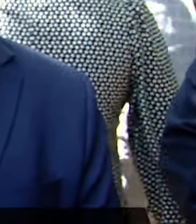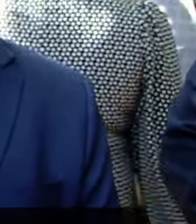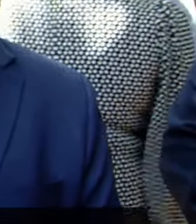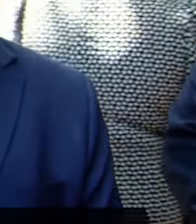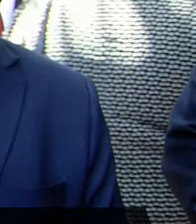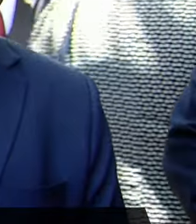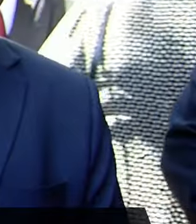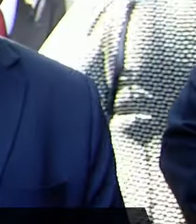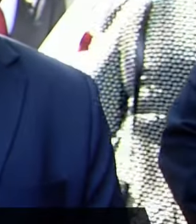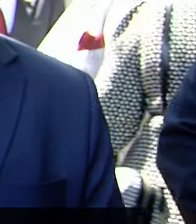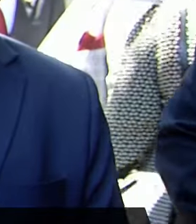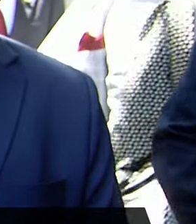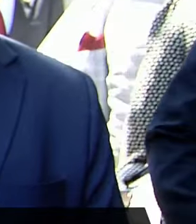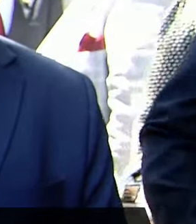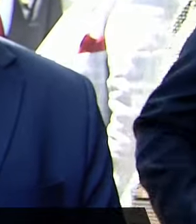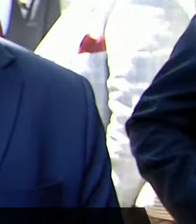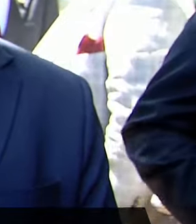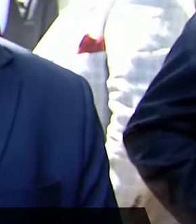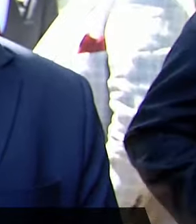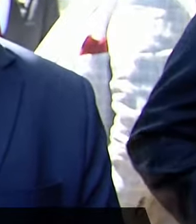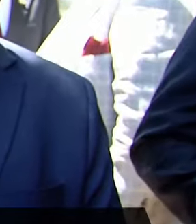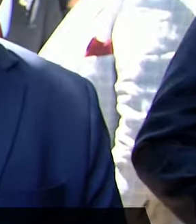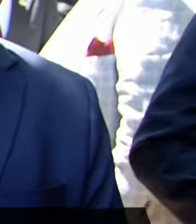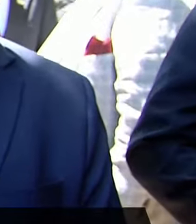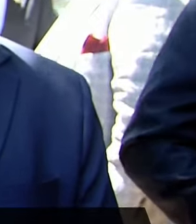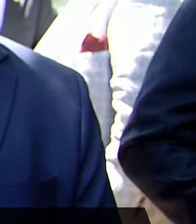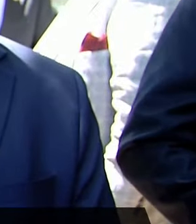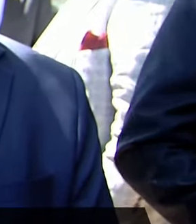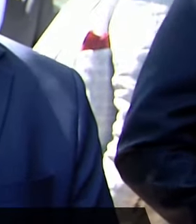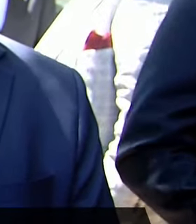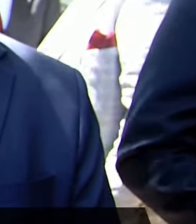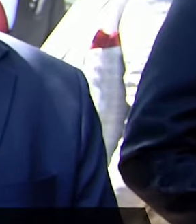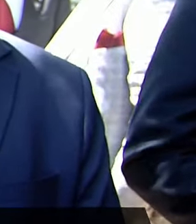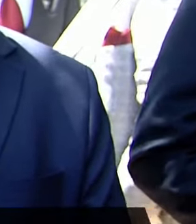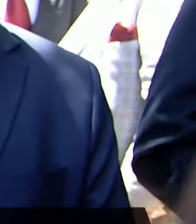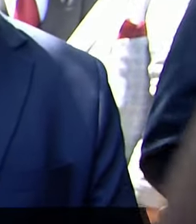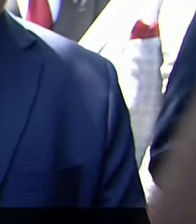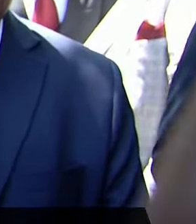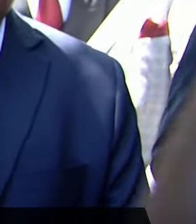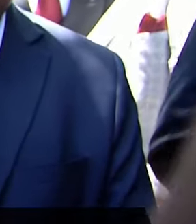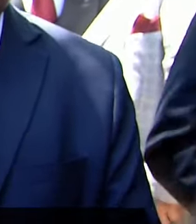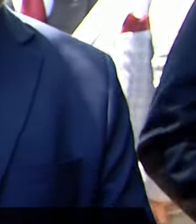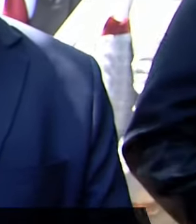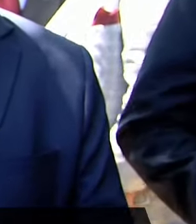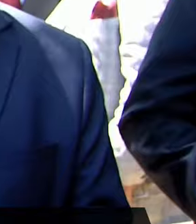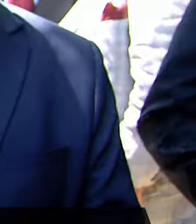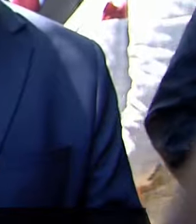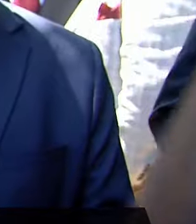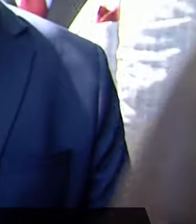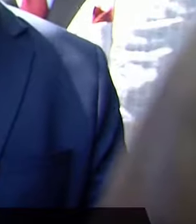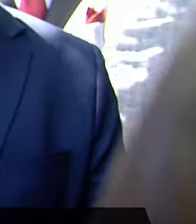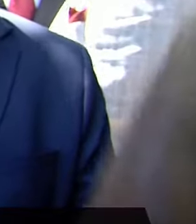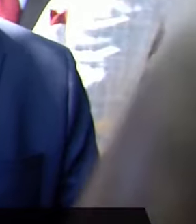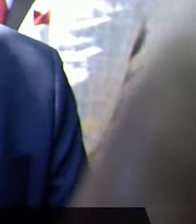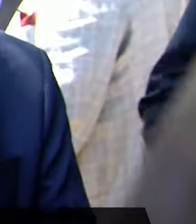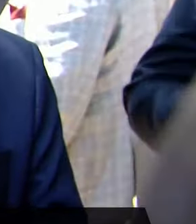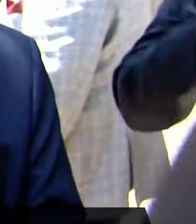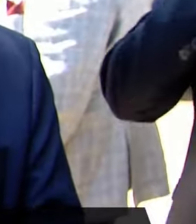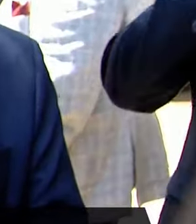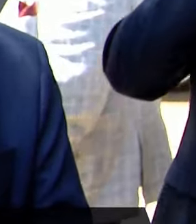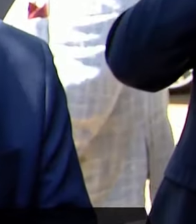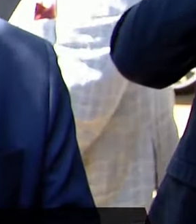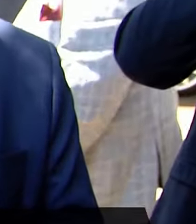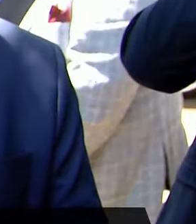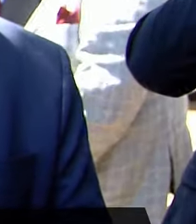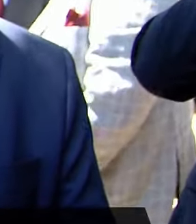why it's very painful that he leaves now, because with all of the challenges we face in the country, you need that exactly as